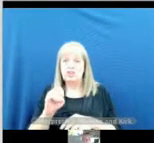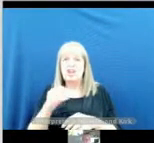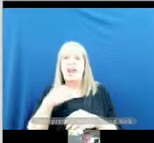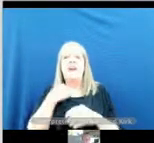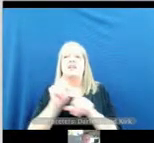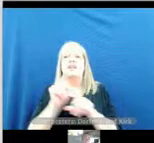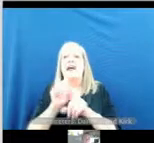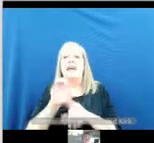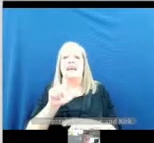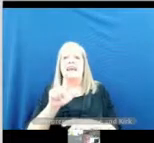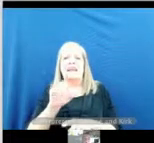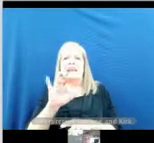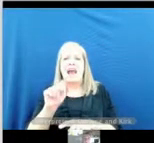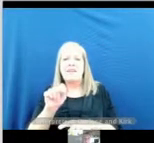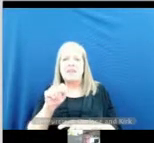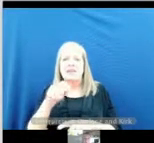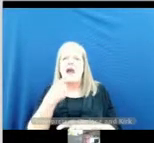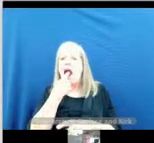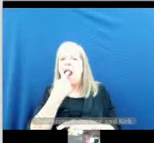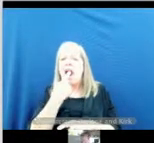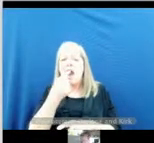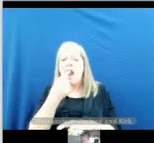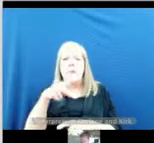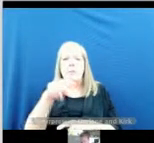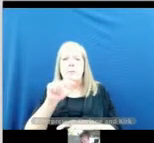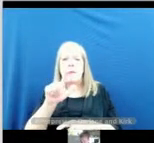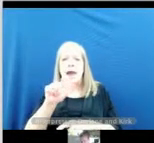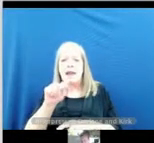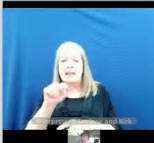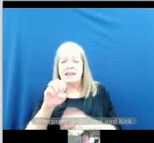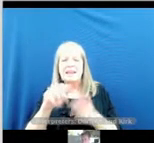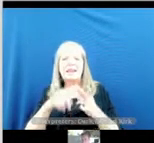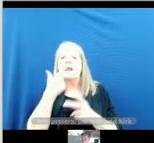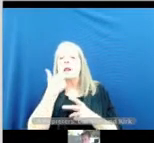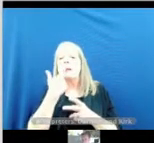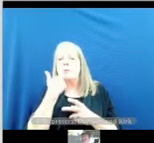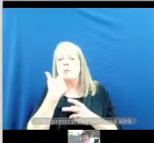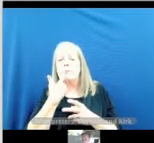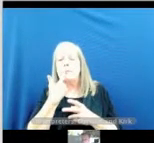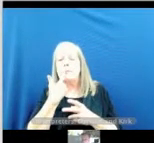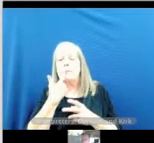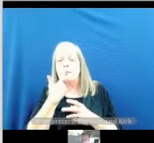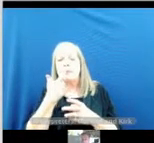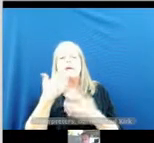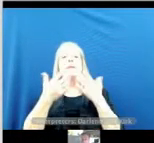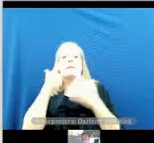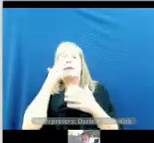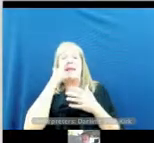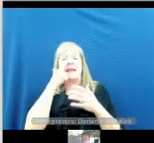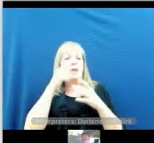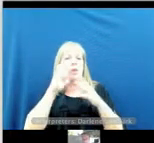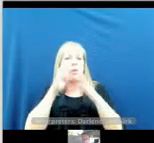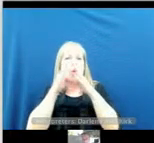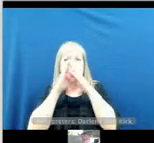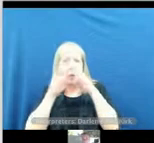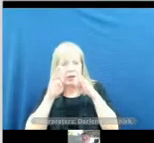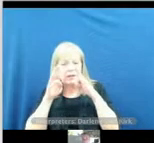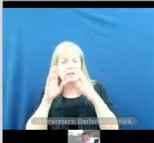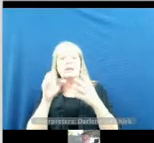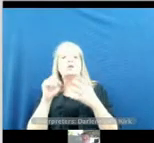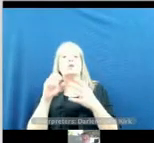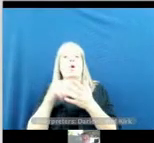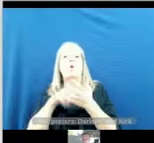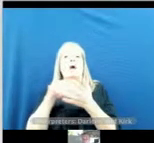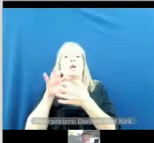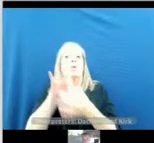a cleft lip. The actual nasal passage can be open. And so what relates to that then is a